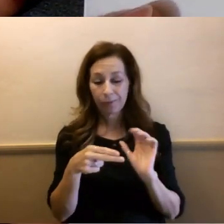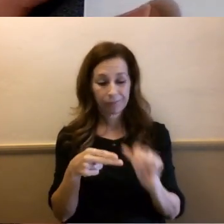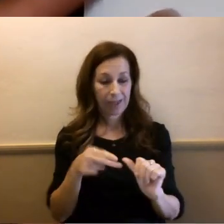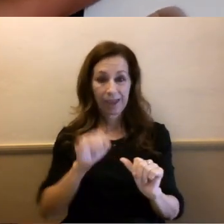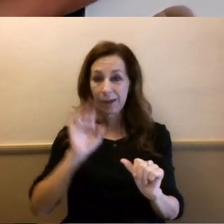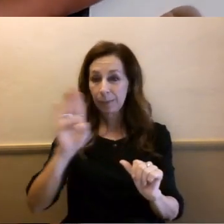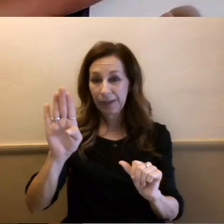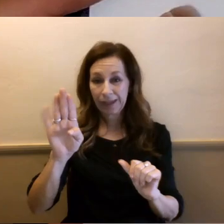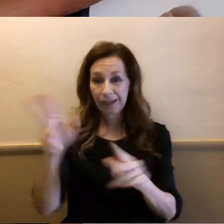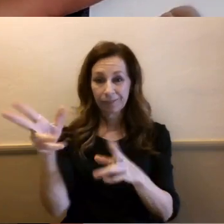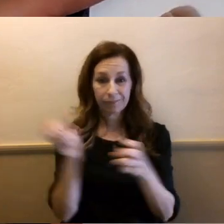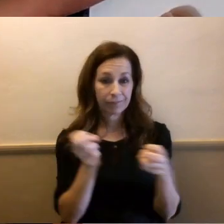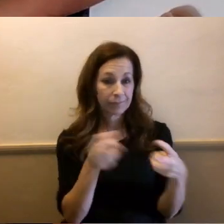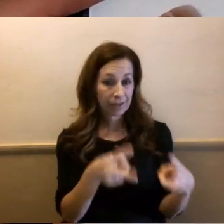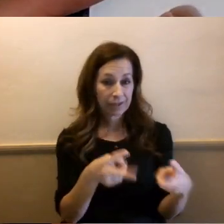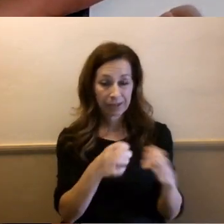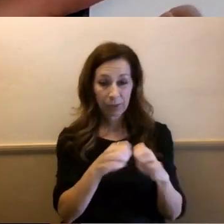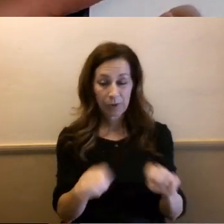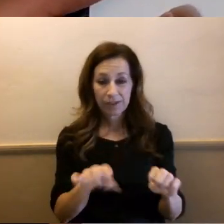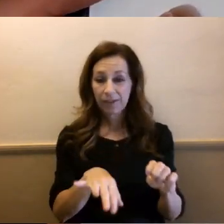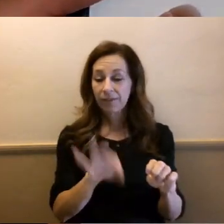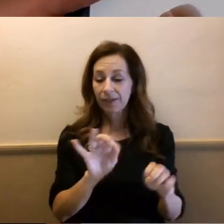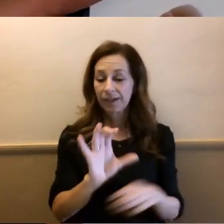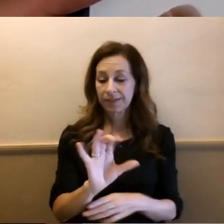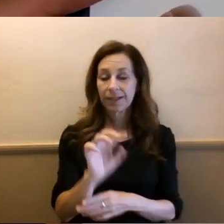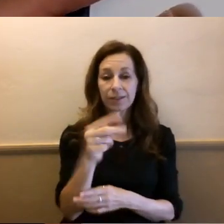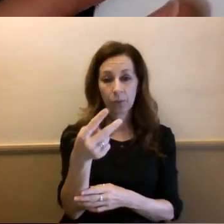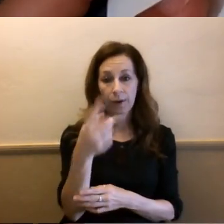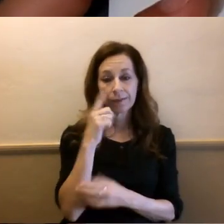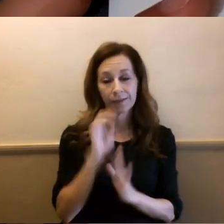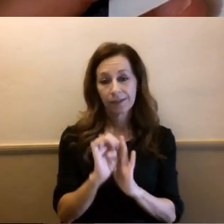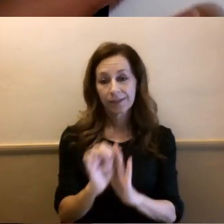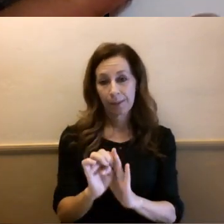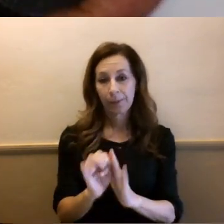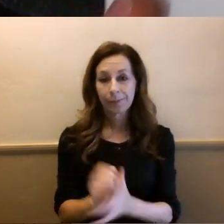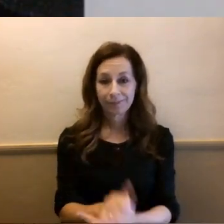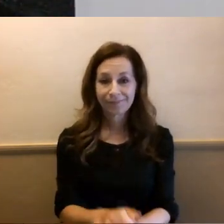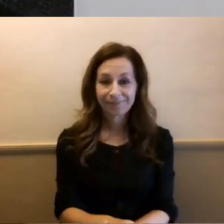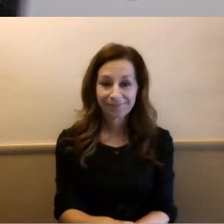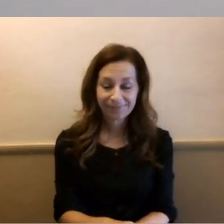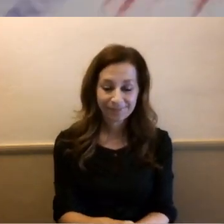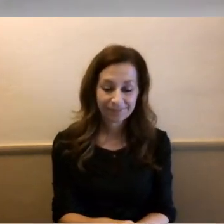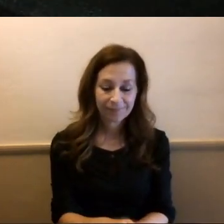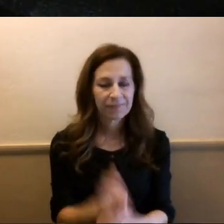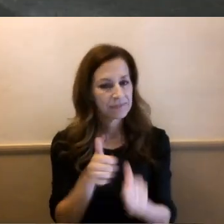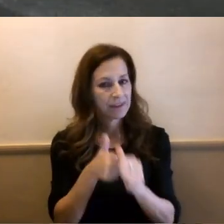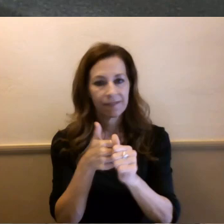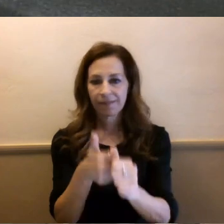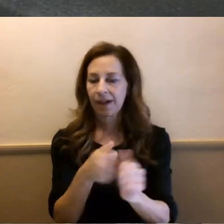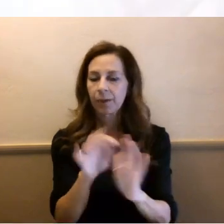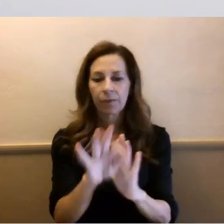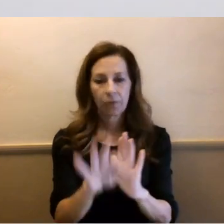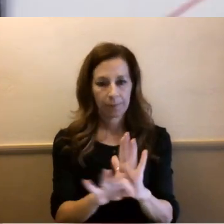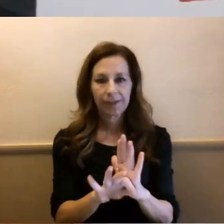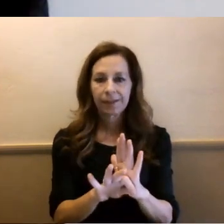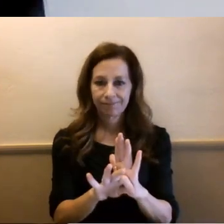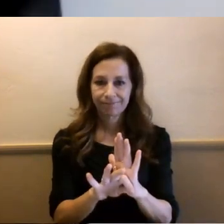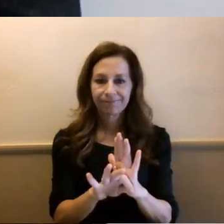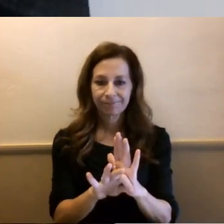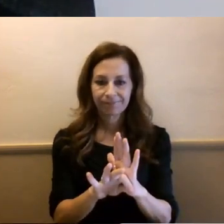B, plug it into the equation to find C squared for this example. Just follow the